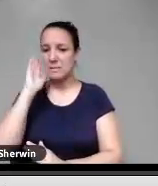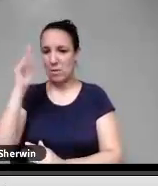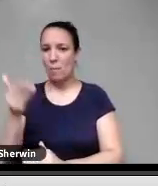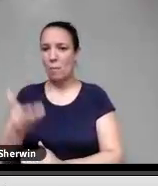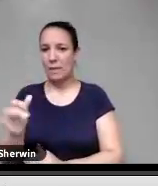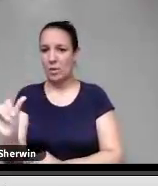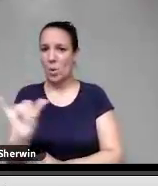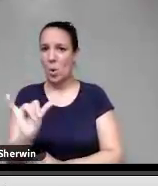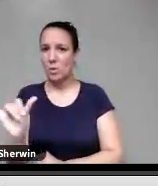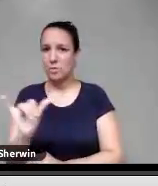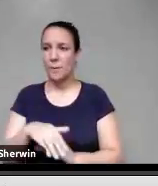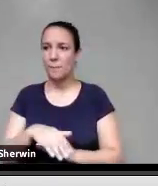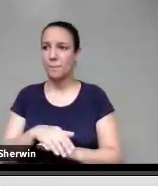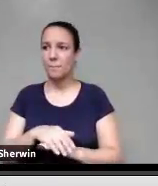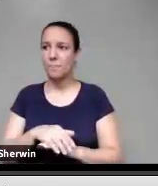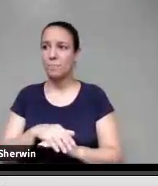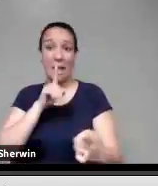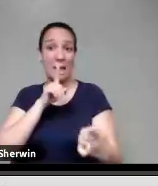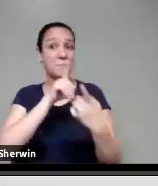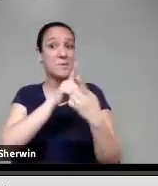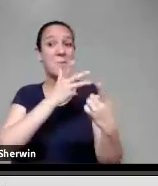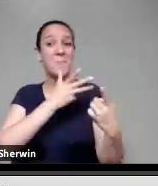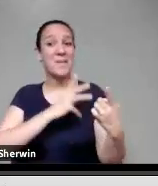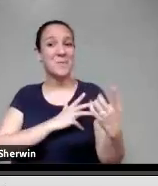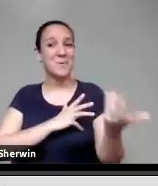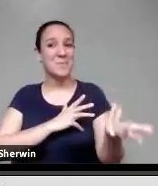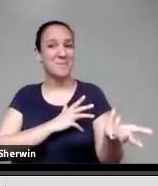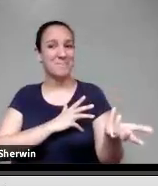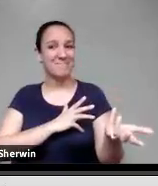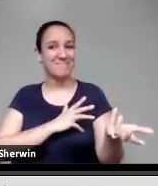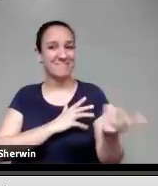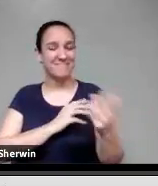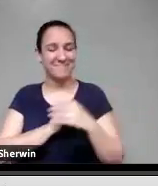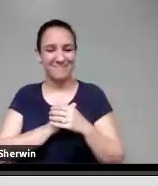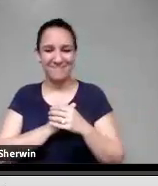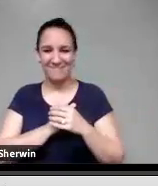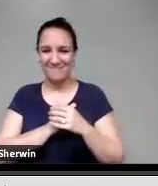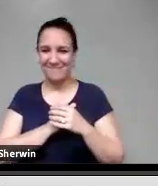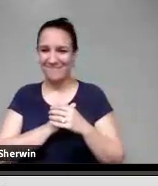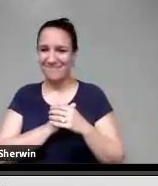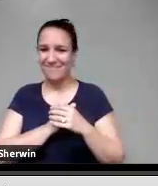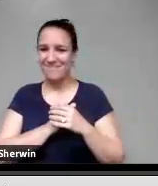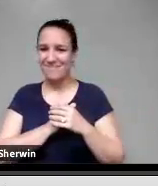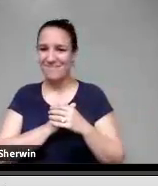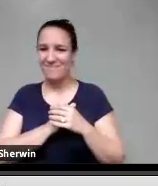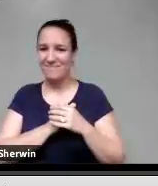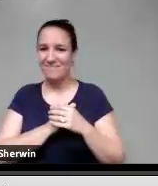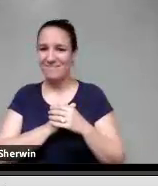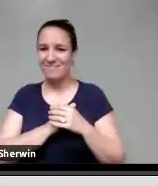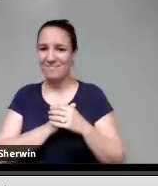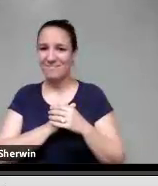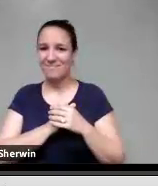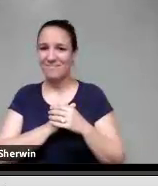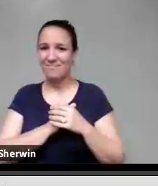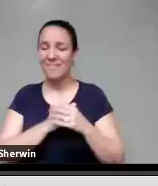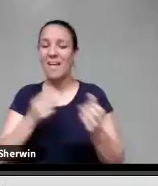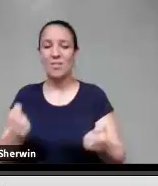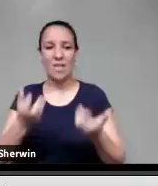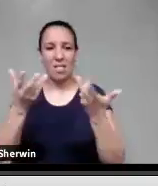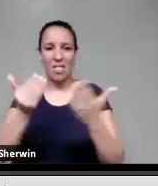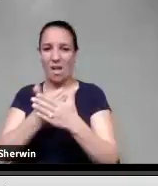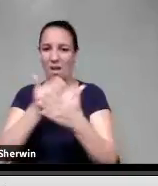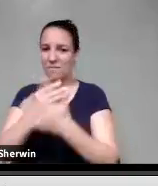meet the woman herself, the Queen of Diversity. So great information and a sneak peek of what is coming up.